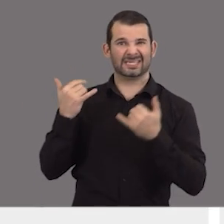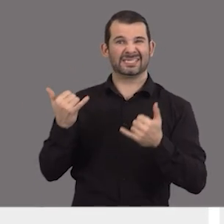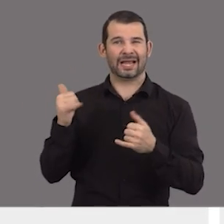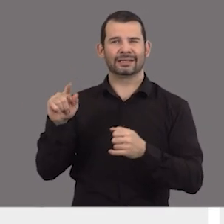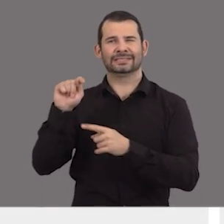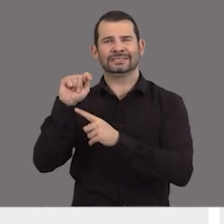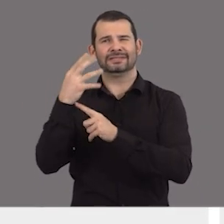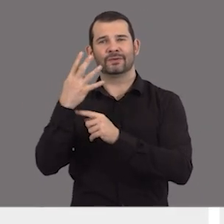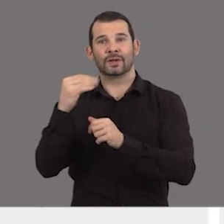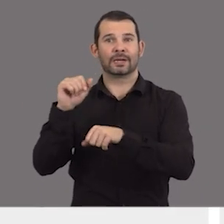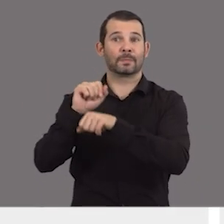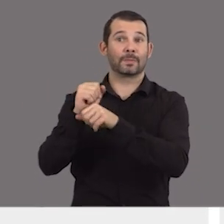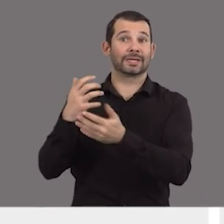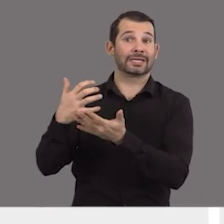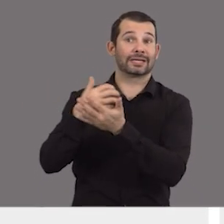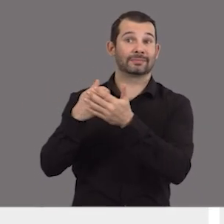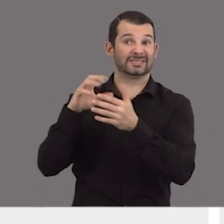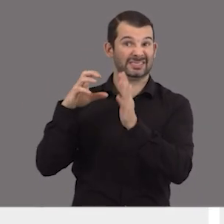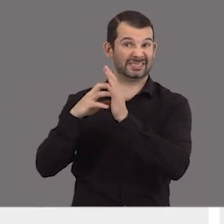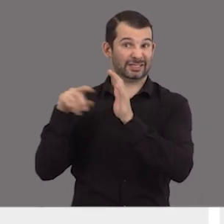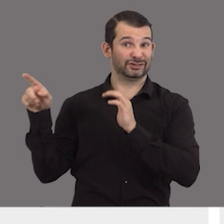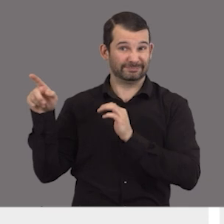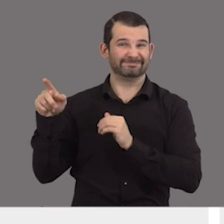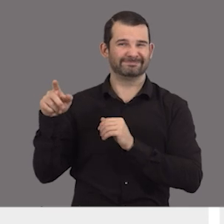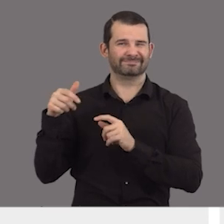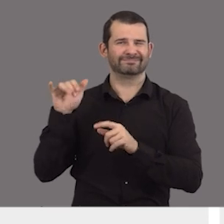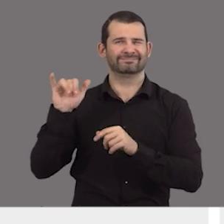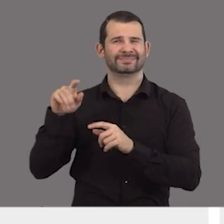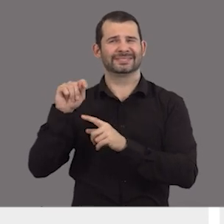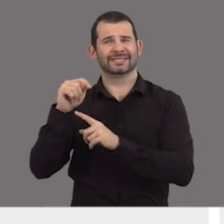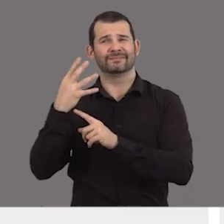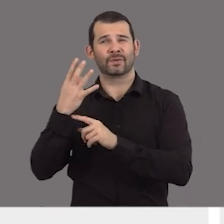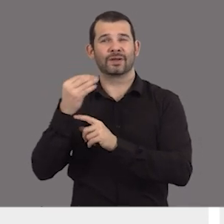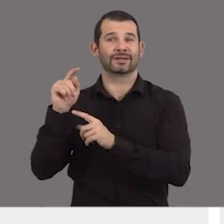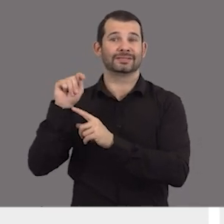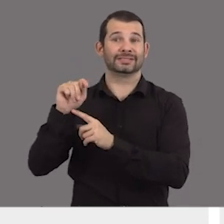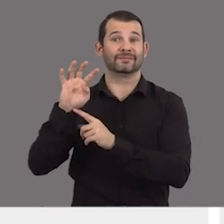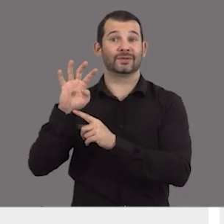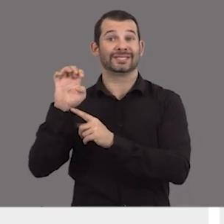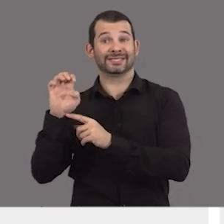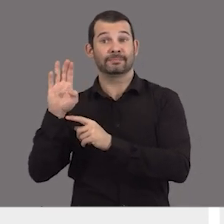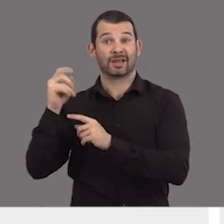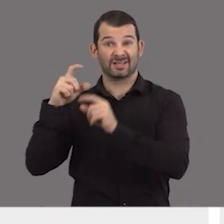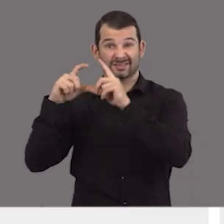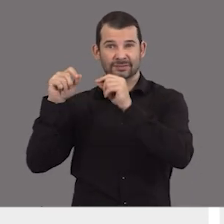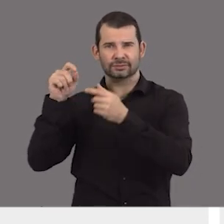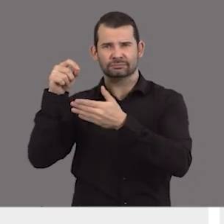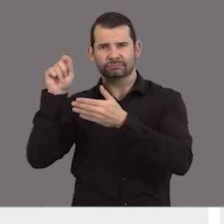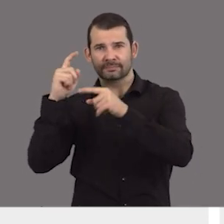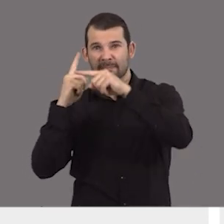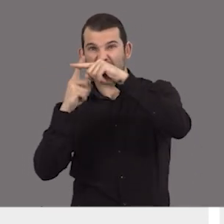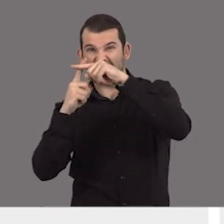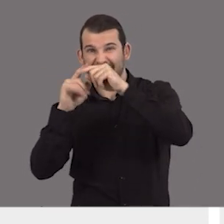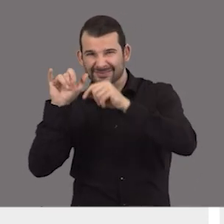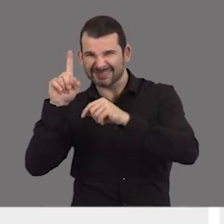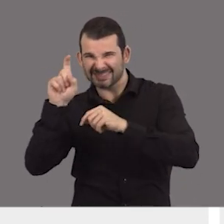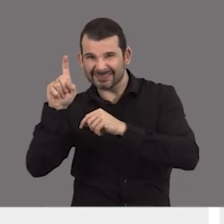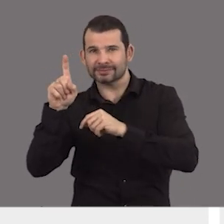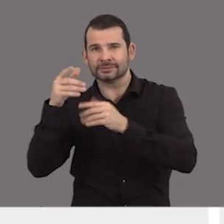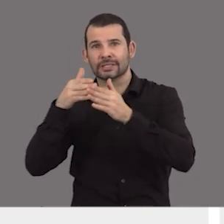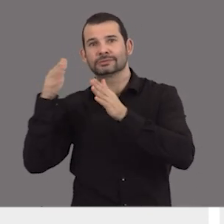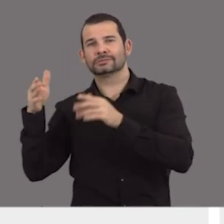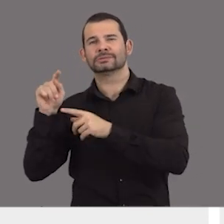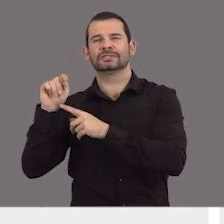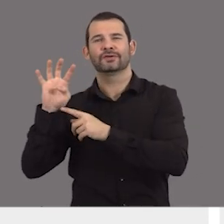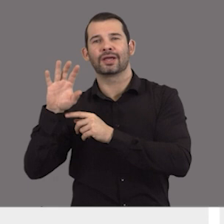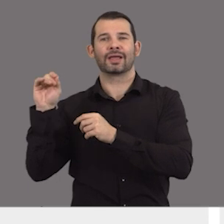We are now in the T4 and Employment Income section. In the T4 and T4E box, click the plus sign